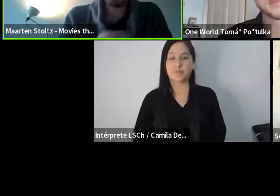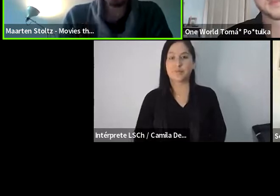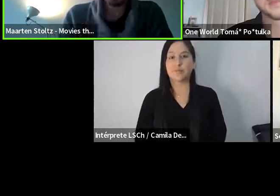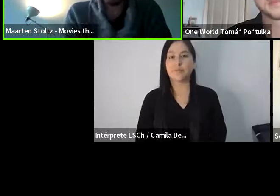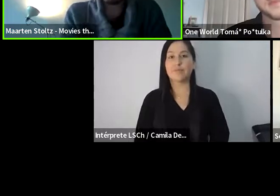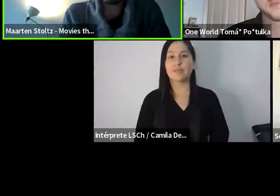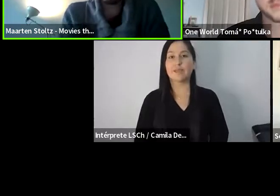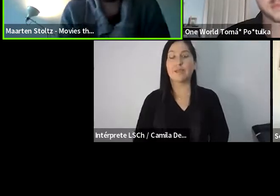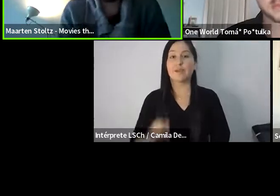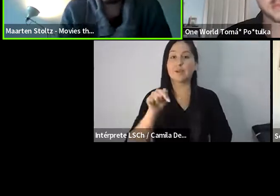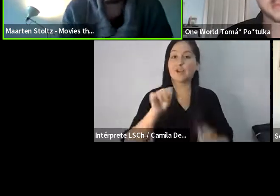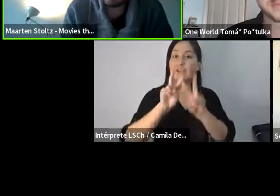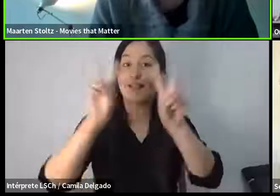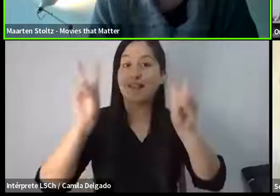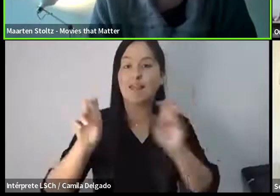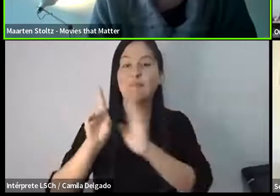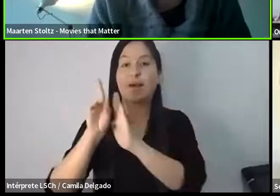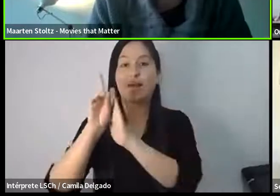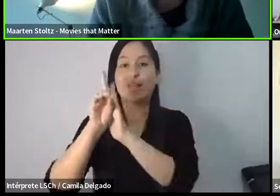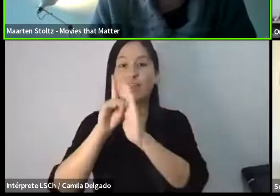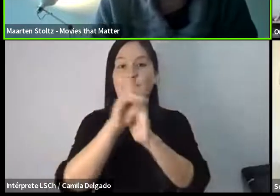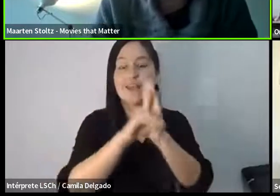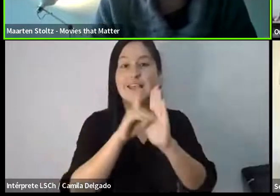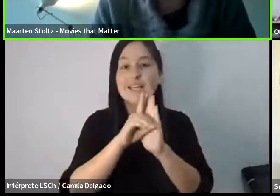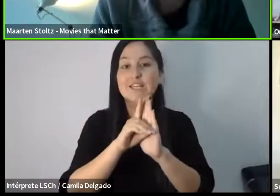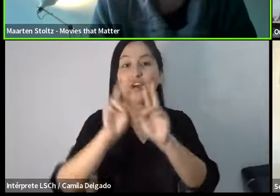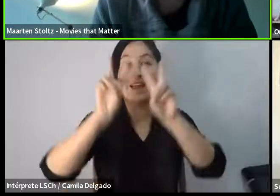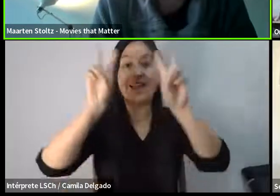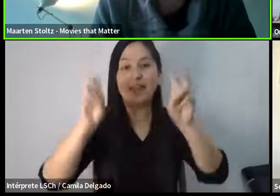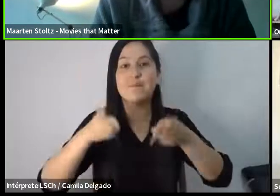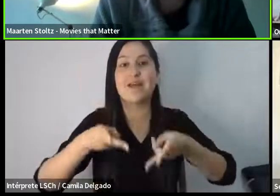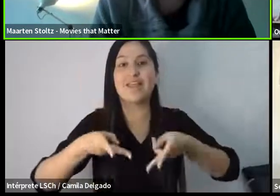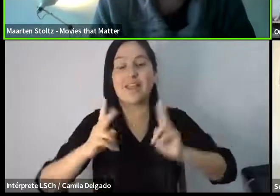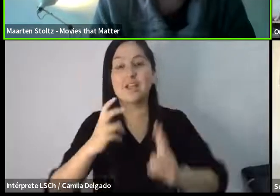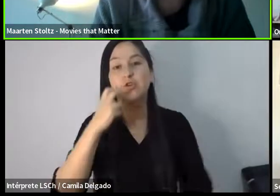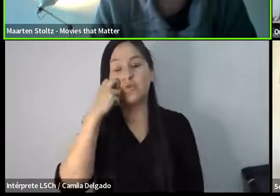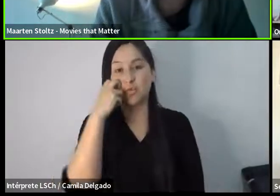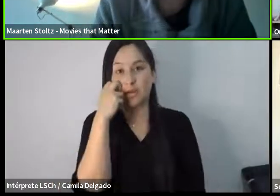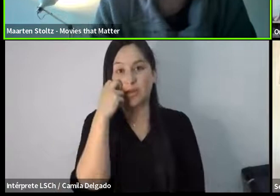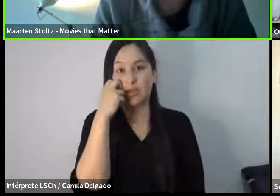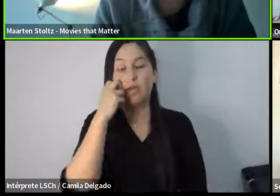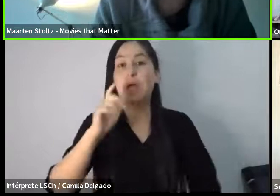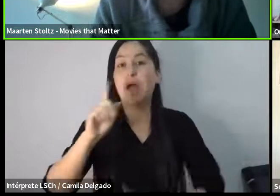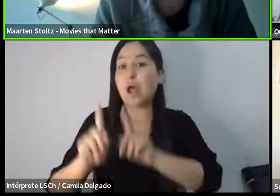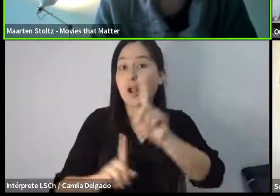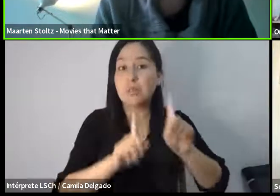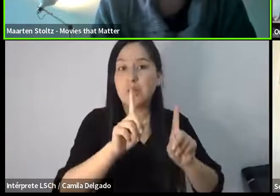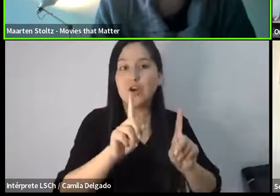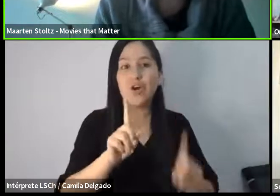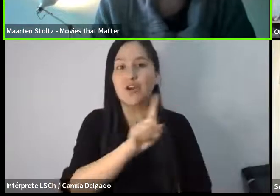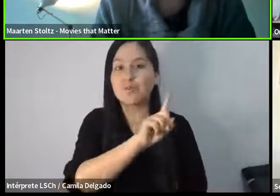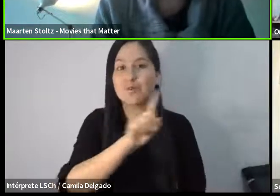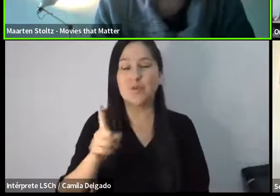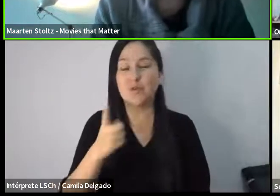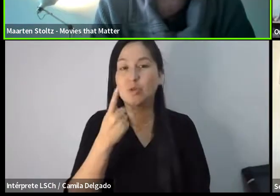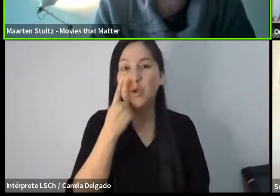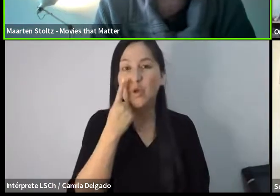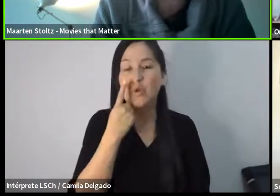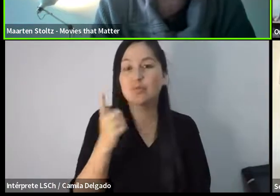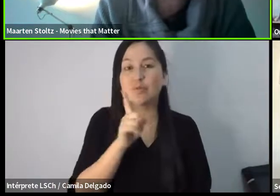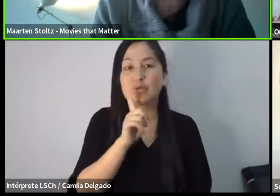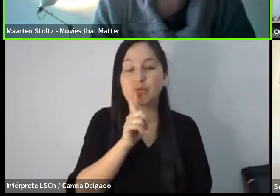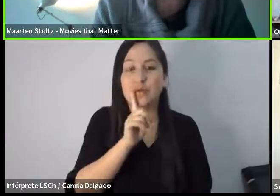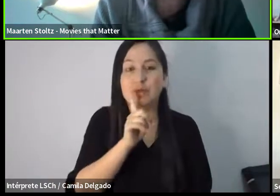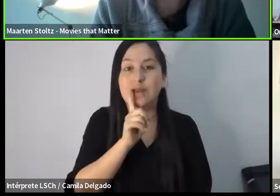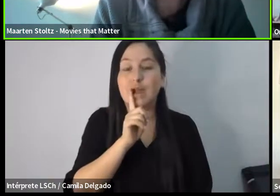documentaries don't get prime time. Television time. So usually when they're screened on TV, it's very late at